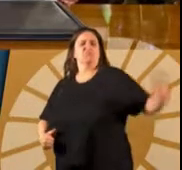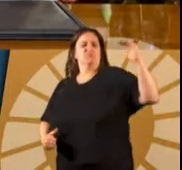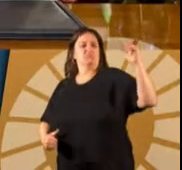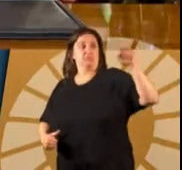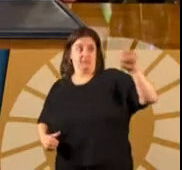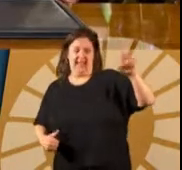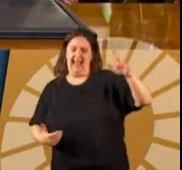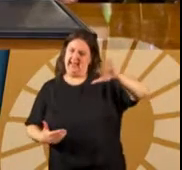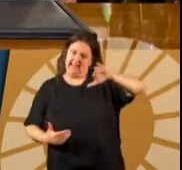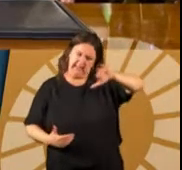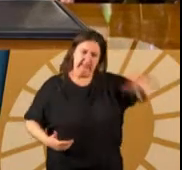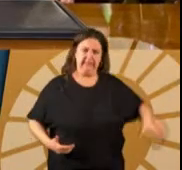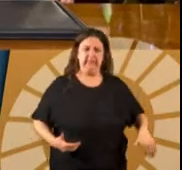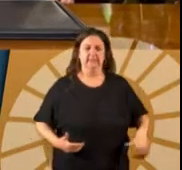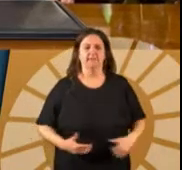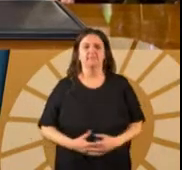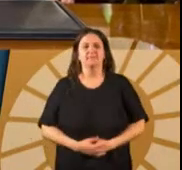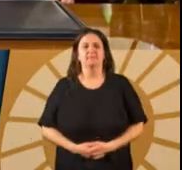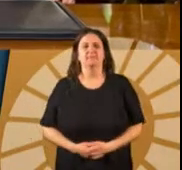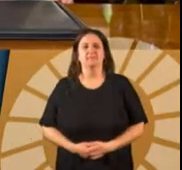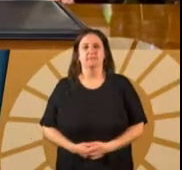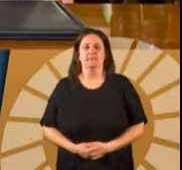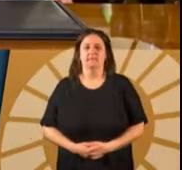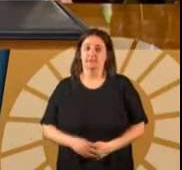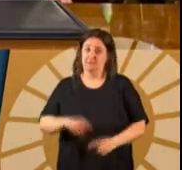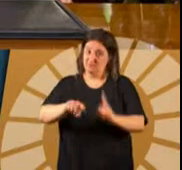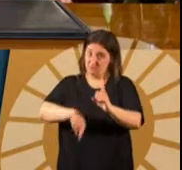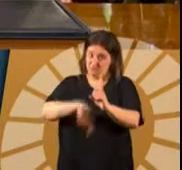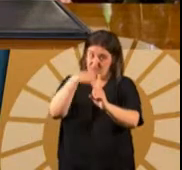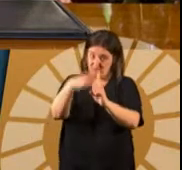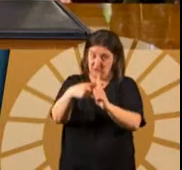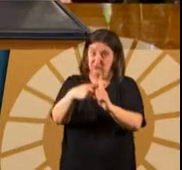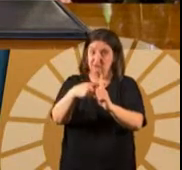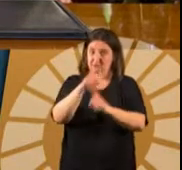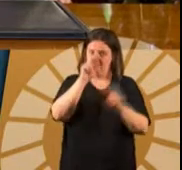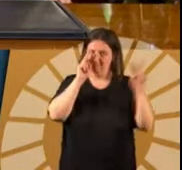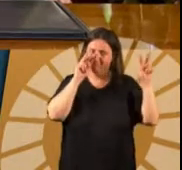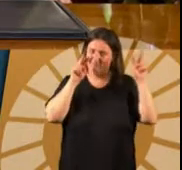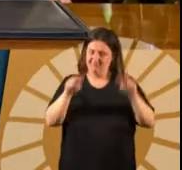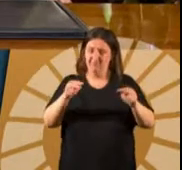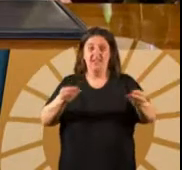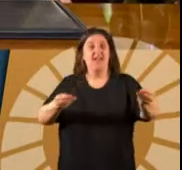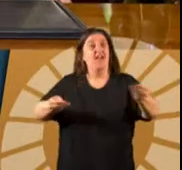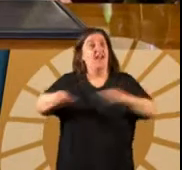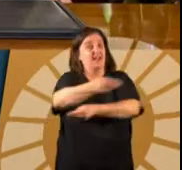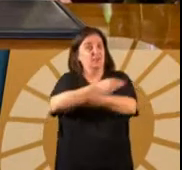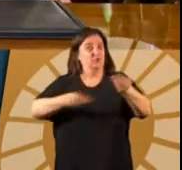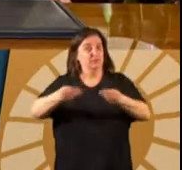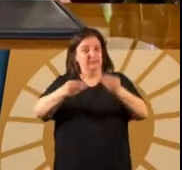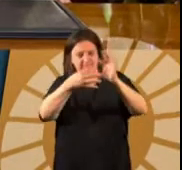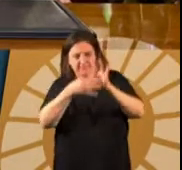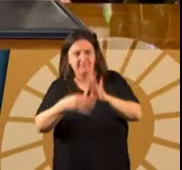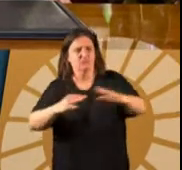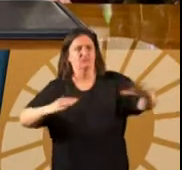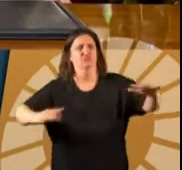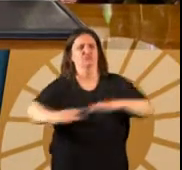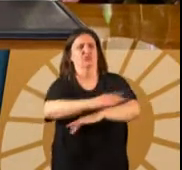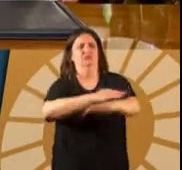económica economic and social equality. El fundamento. This is